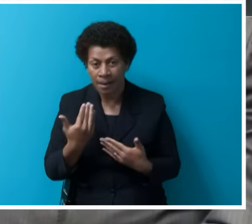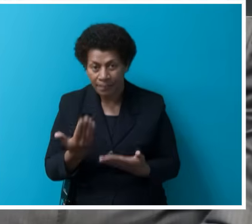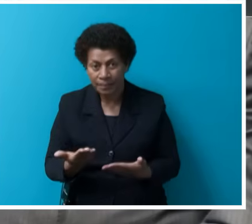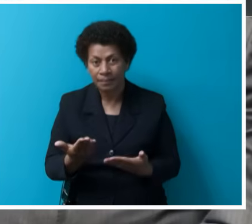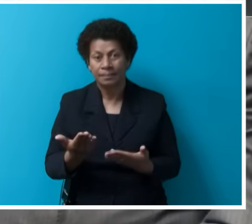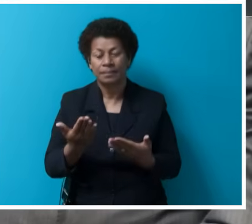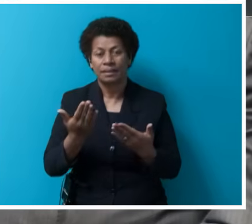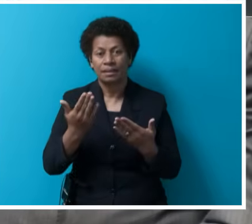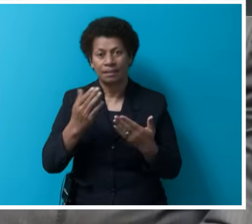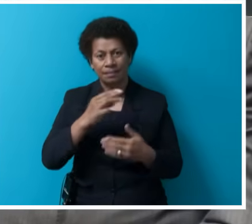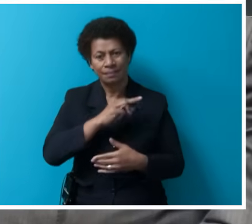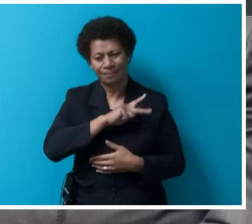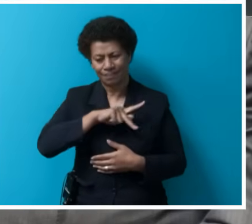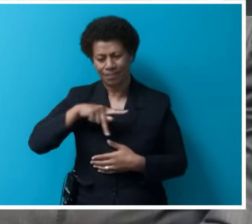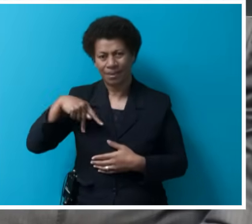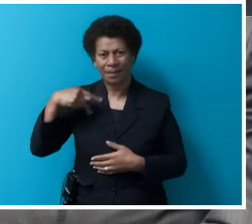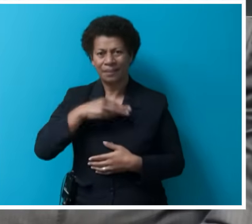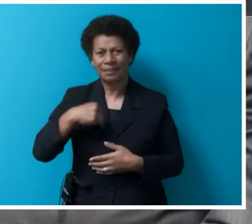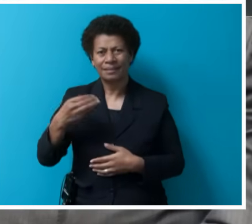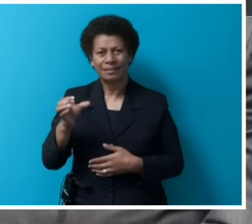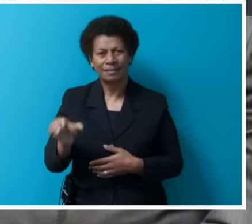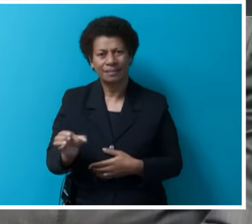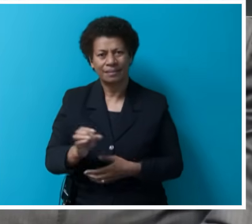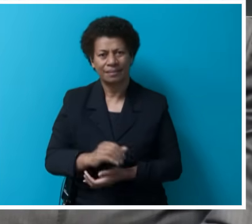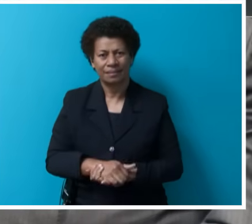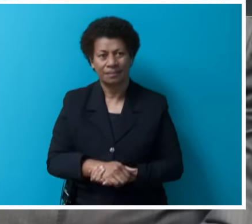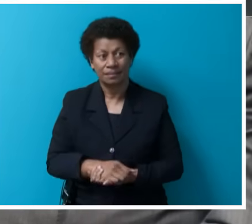staff-student ratio is, the quality of teaching.